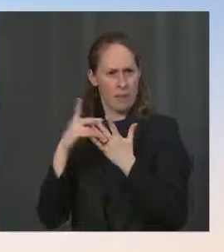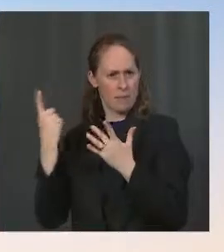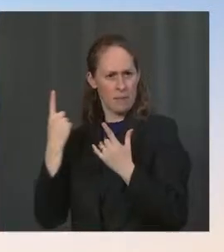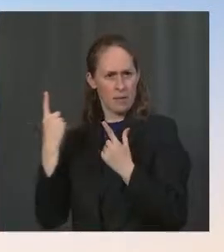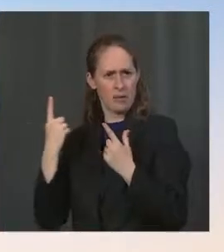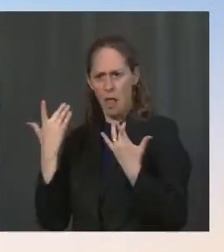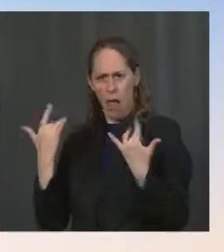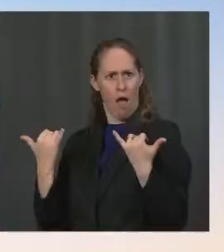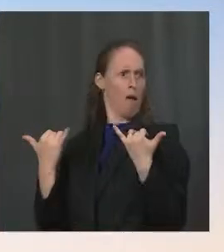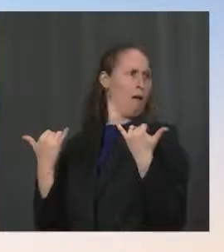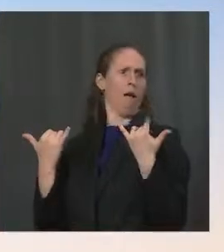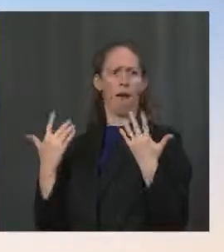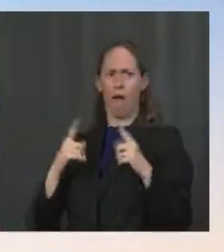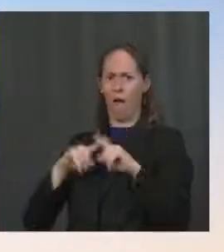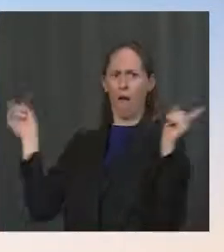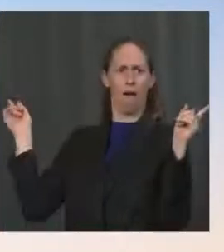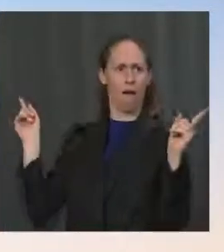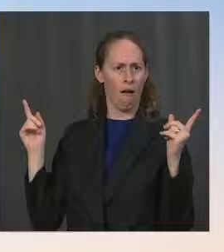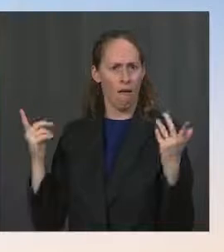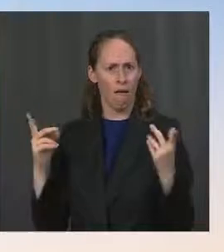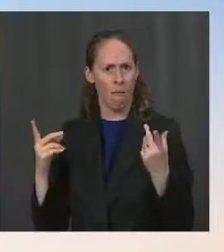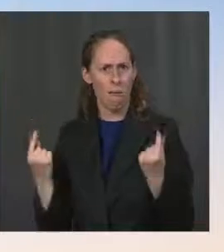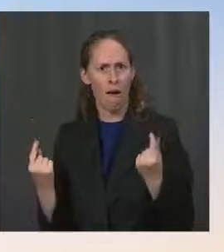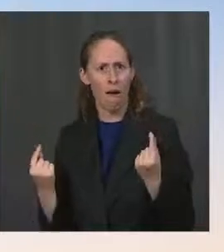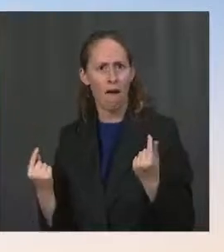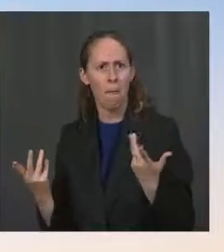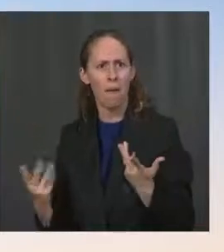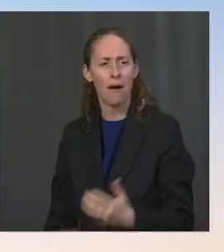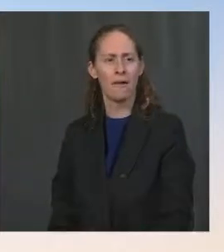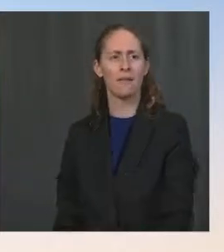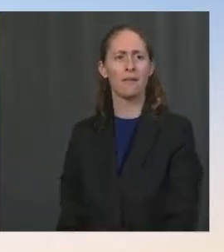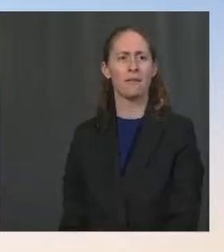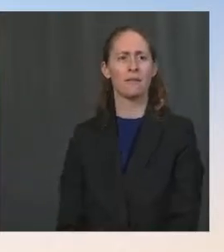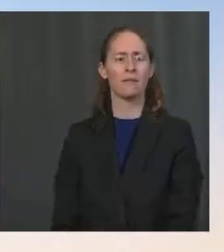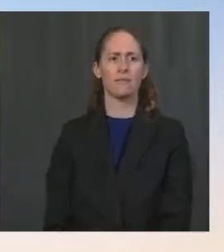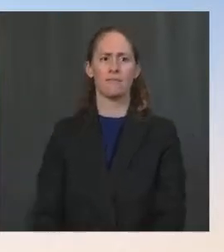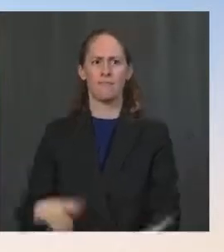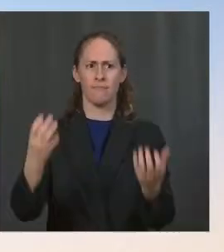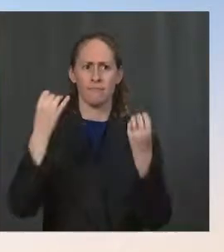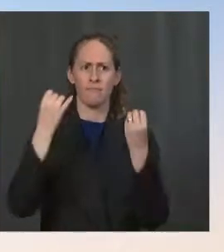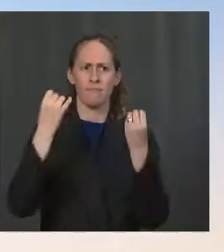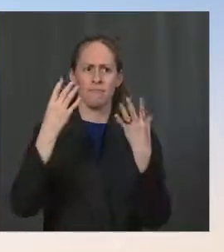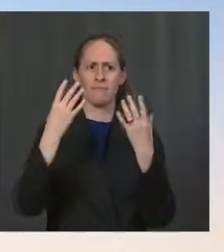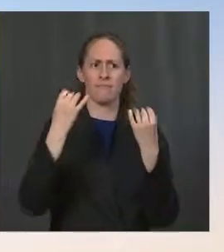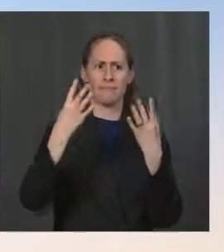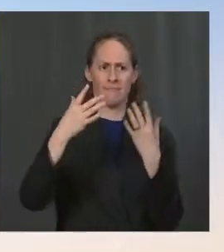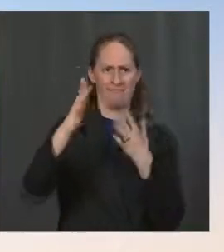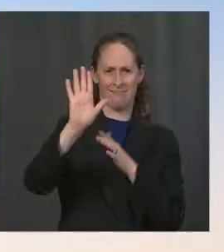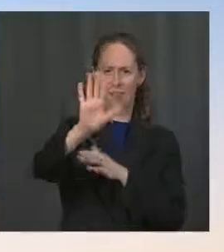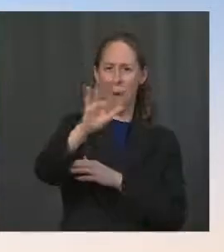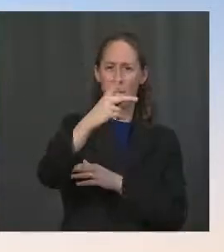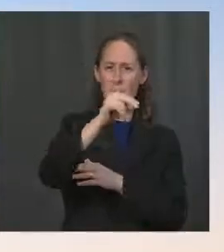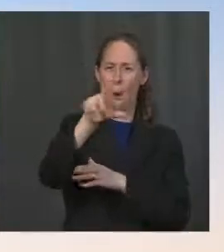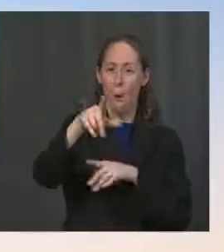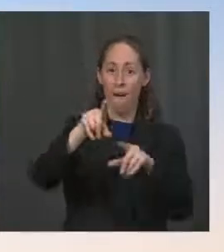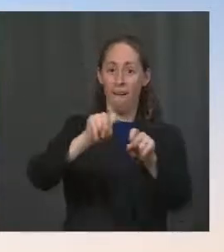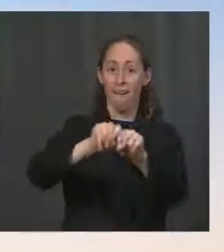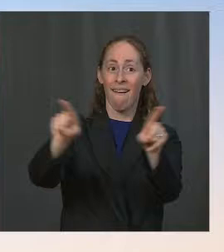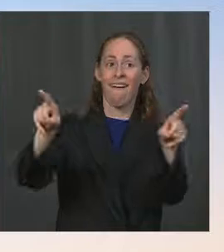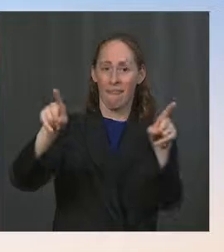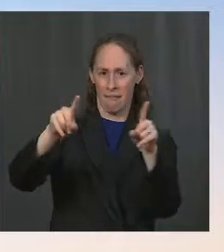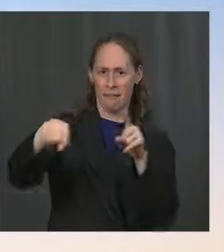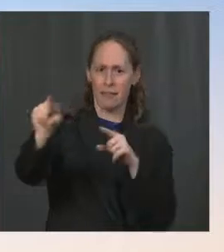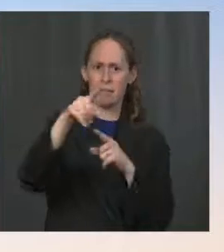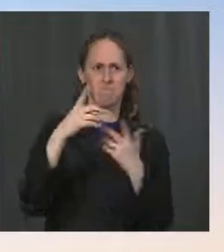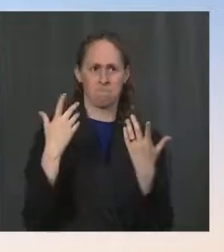August? There's a bunch of different data, and some of it is in your polling, frankly, from some of your news organizations. So I can't break it